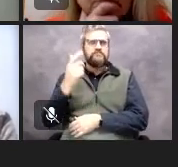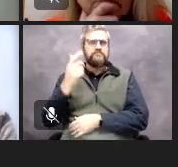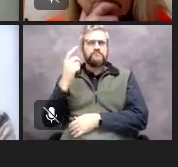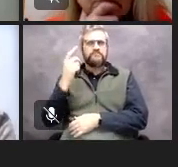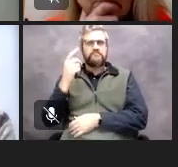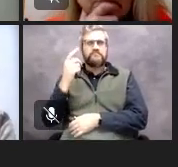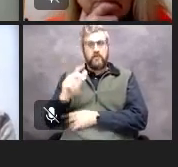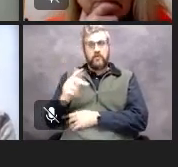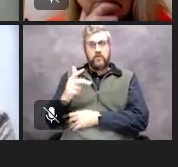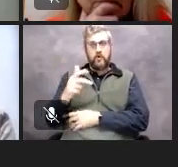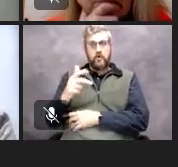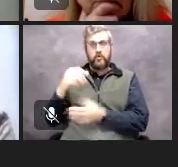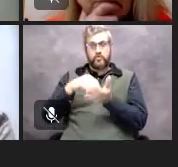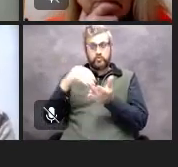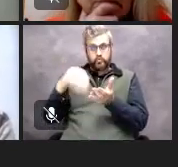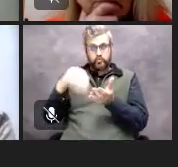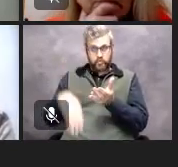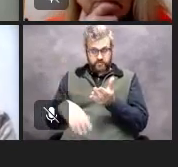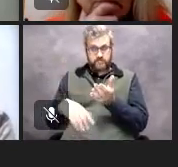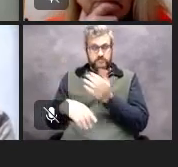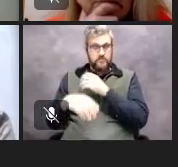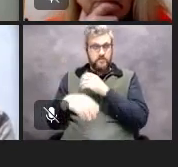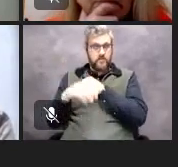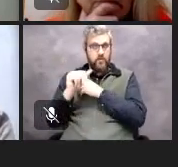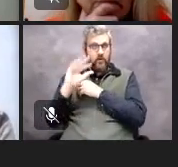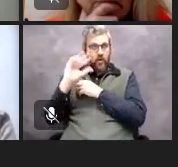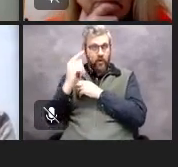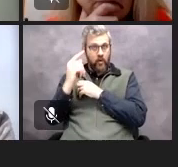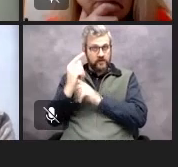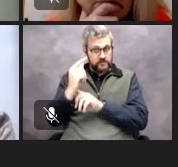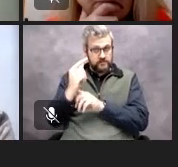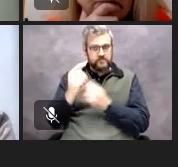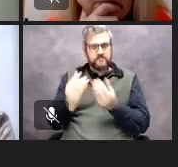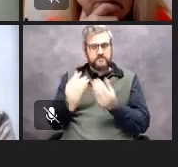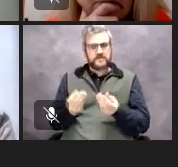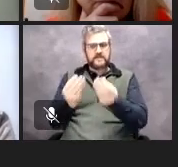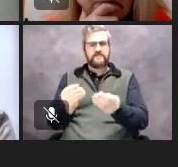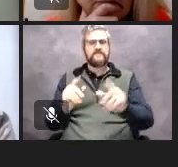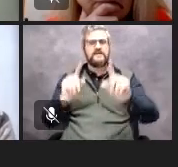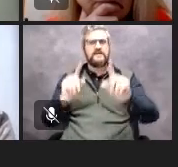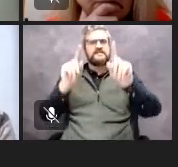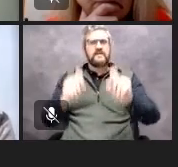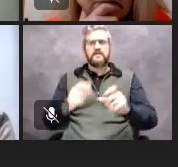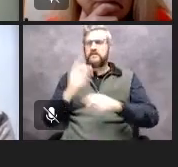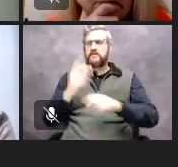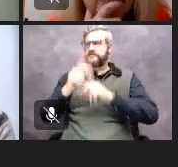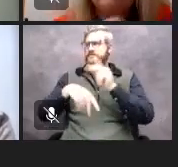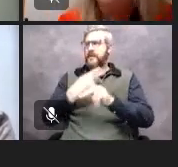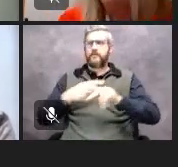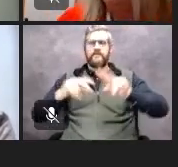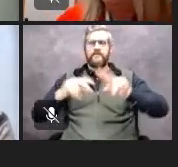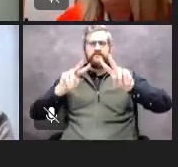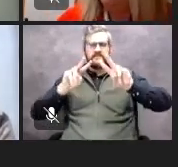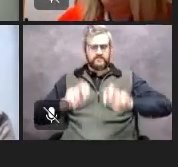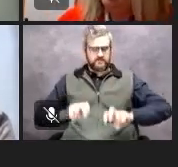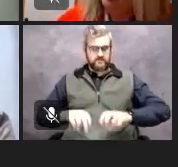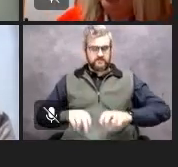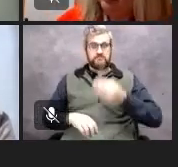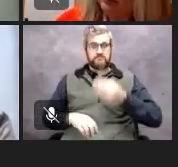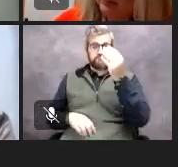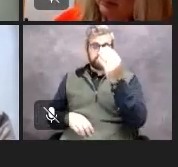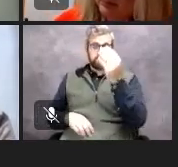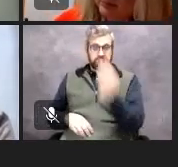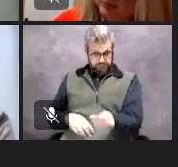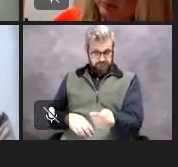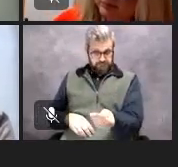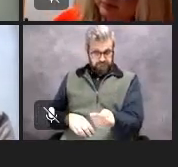3rd grade students in August a test or some type of assessment, and then the exact